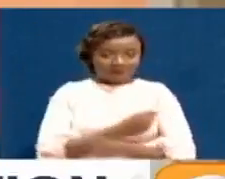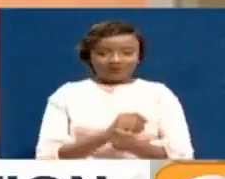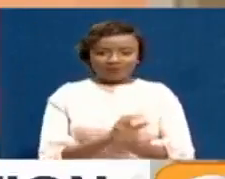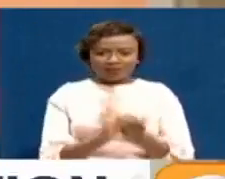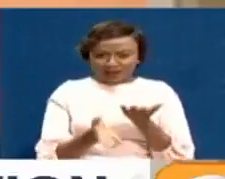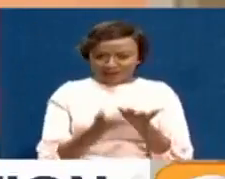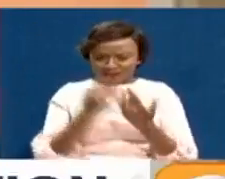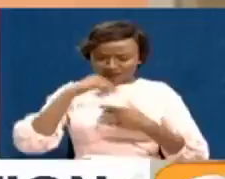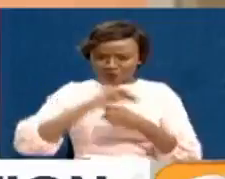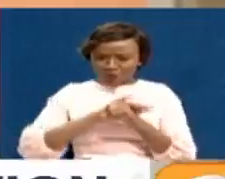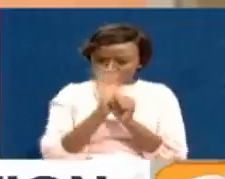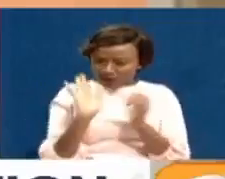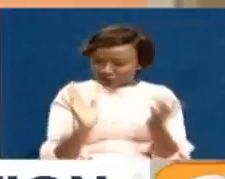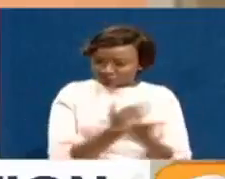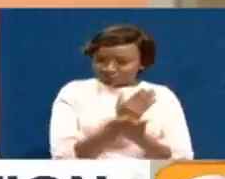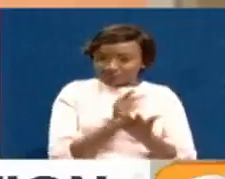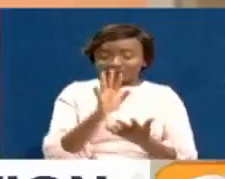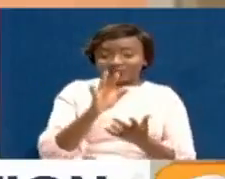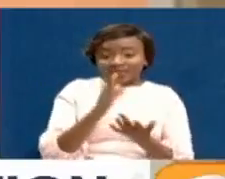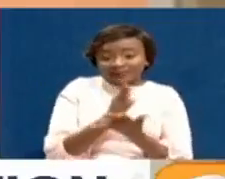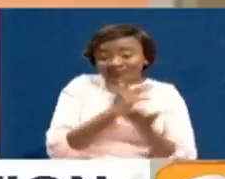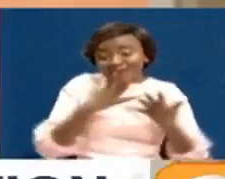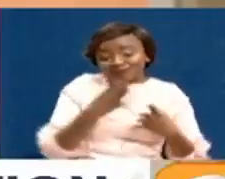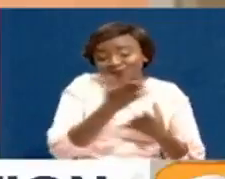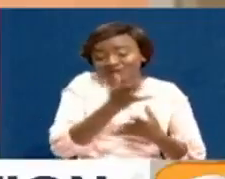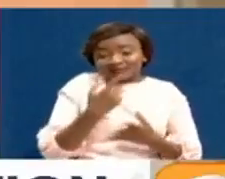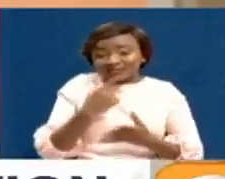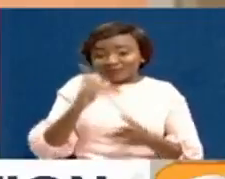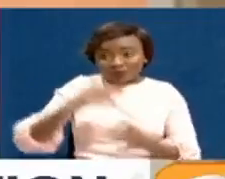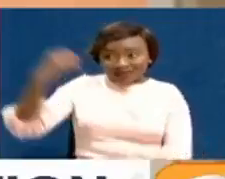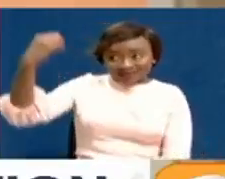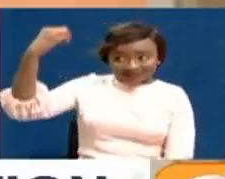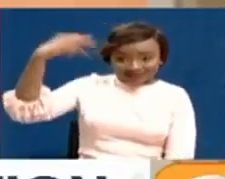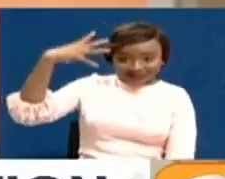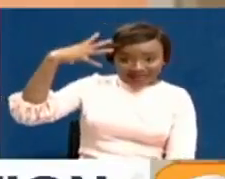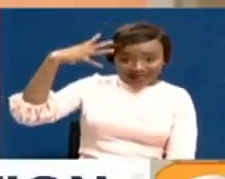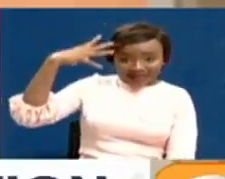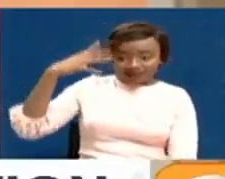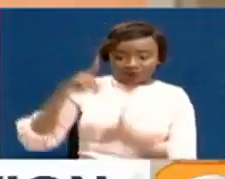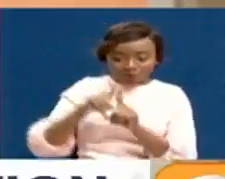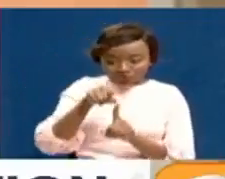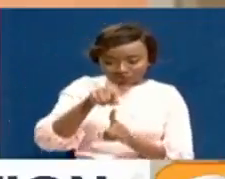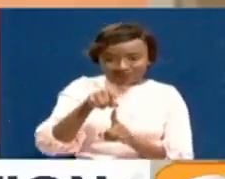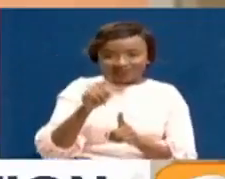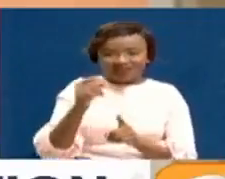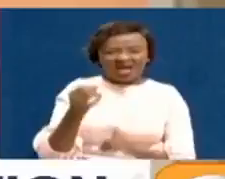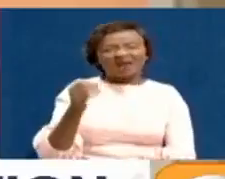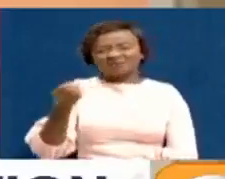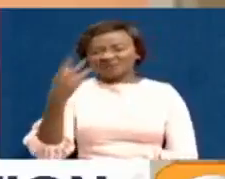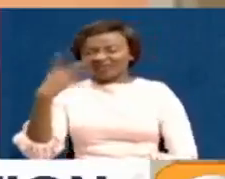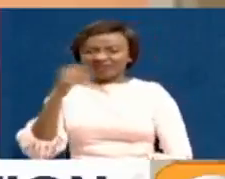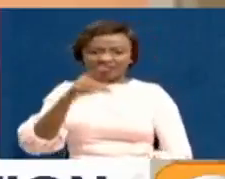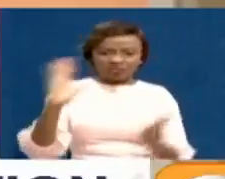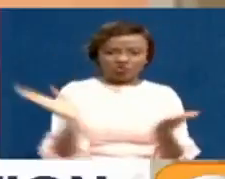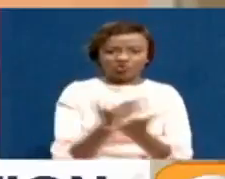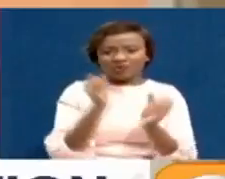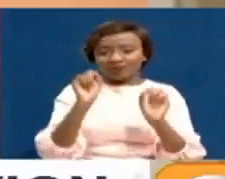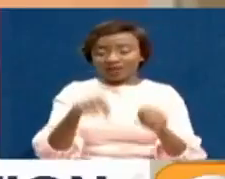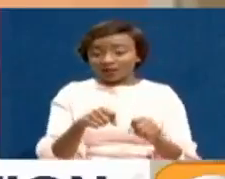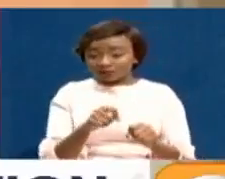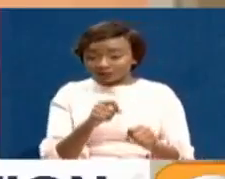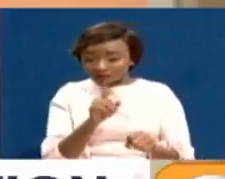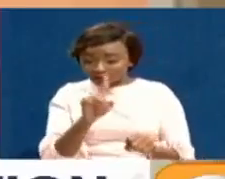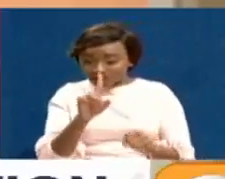had moments earlier said sunlight and disinfectant were known to kill the infection. Doctors